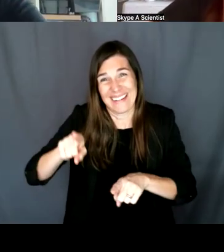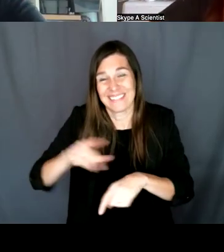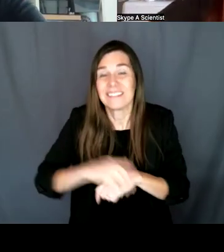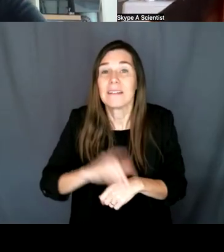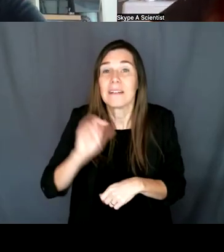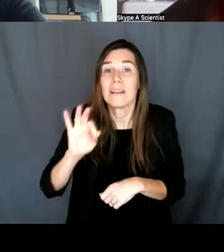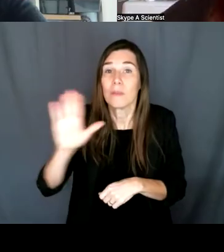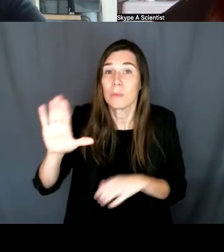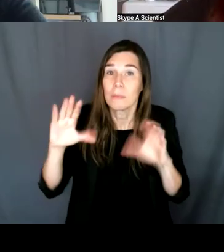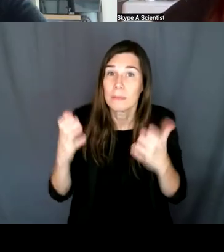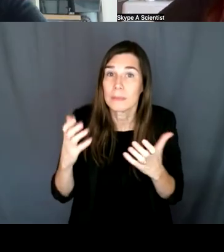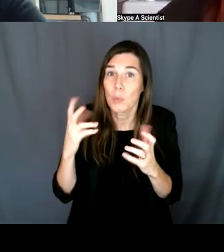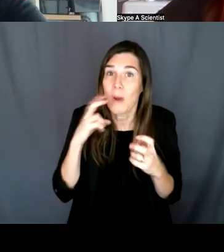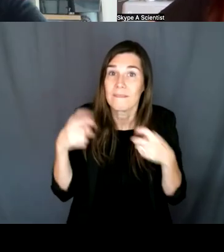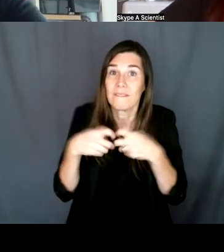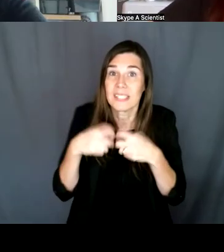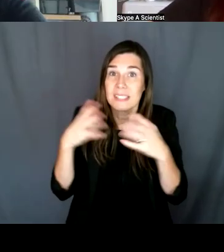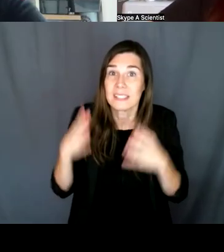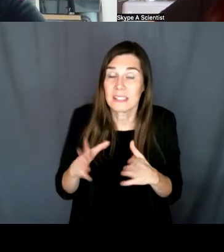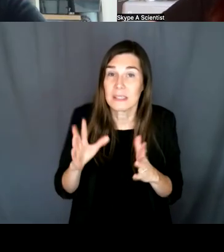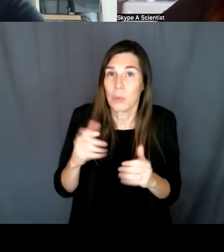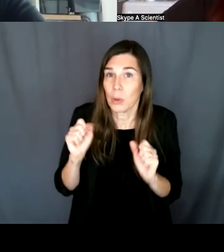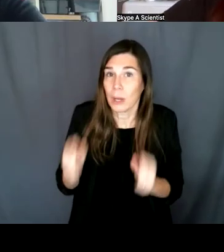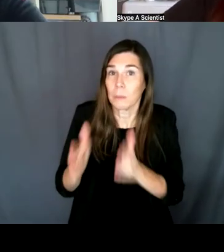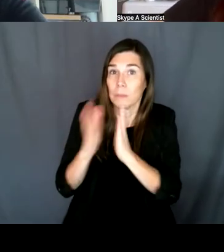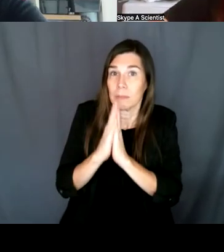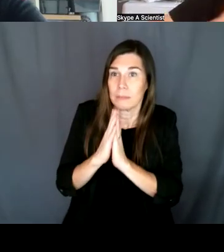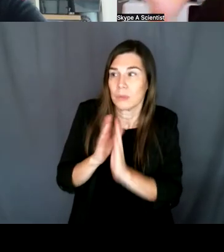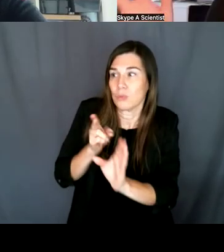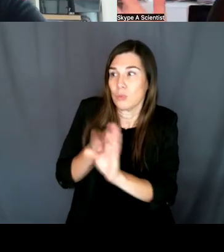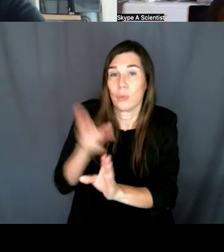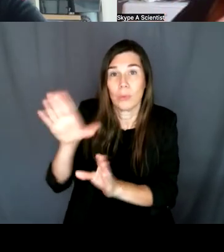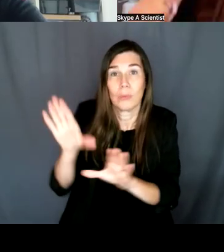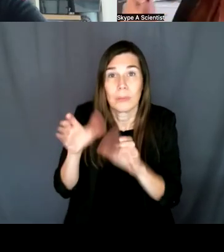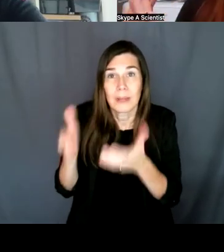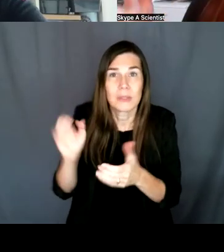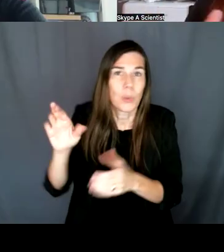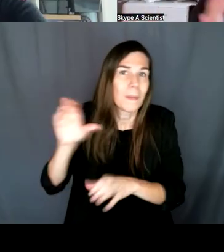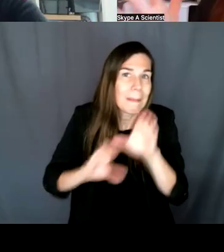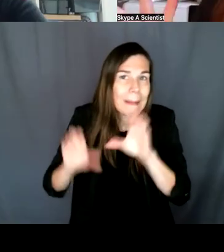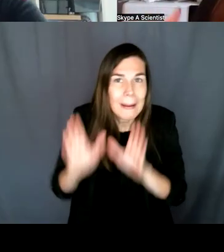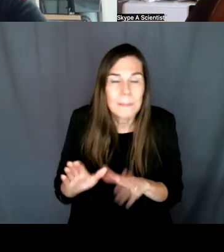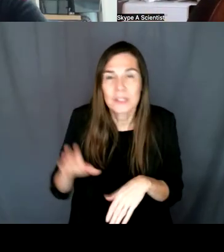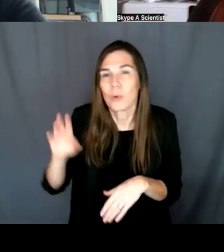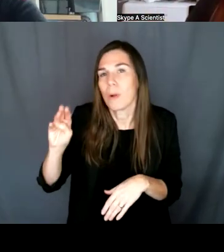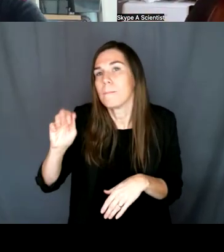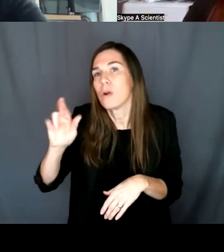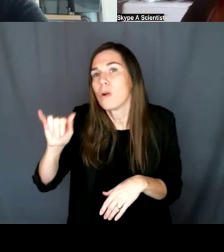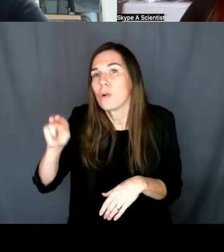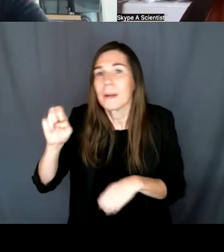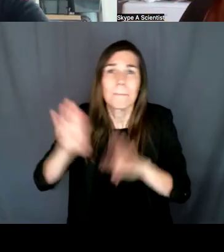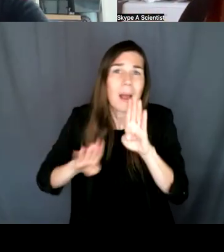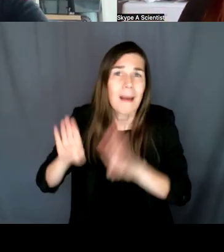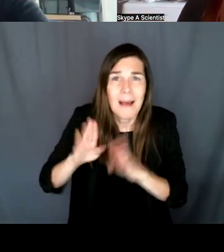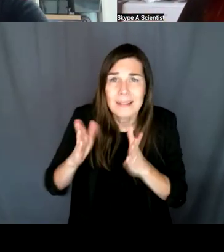class want to talk to a physicist, you can always request a physicist just for your group, or a chemist or a marine biologist, whatever category you